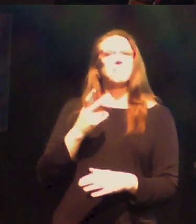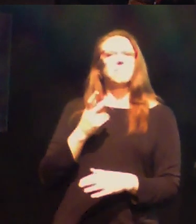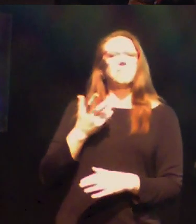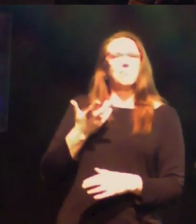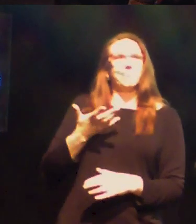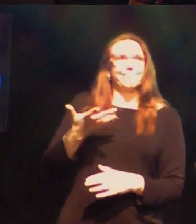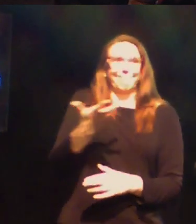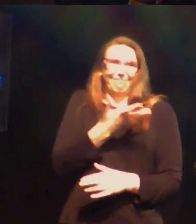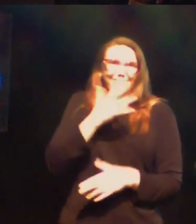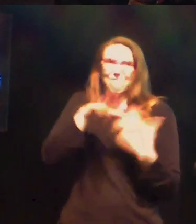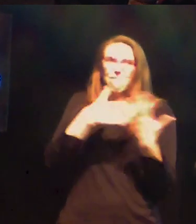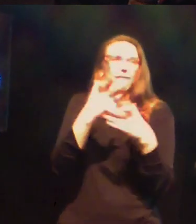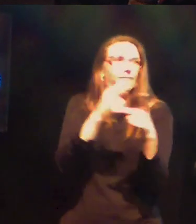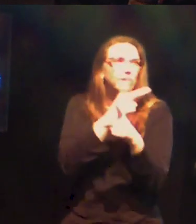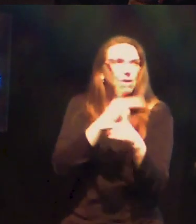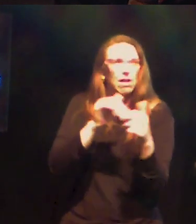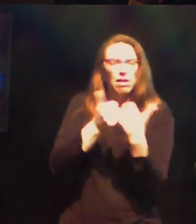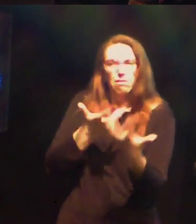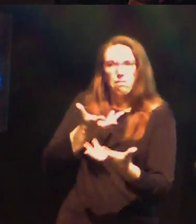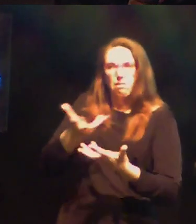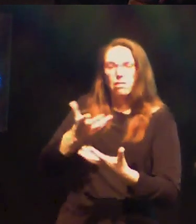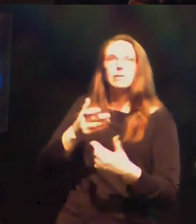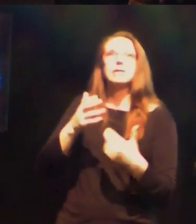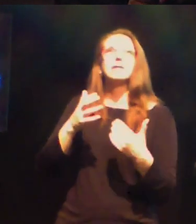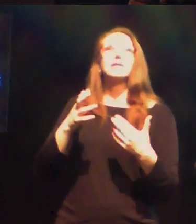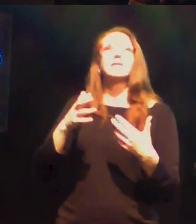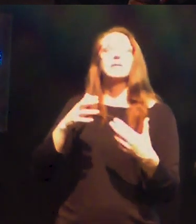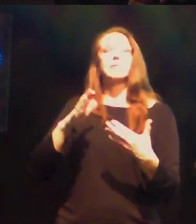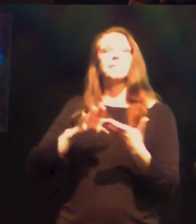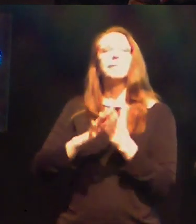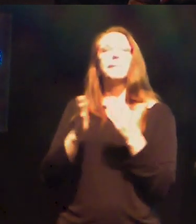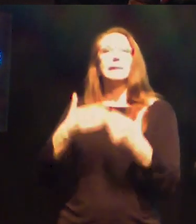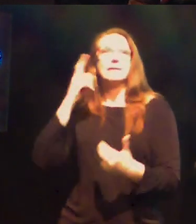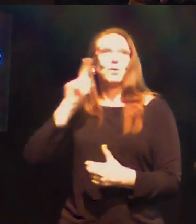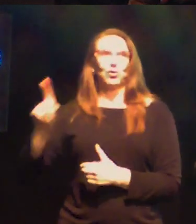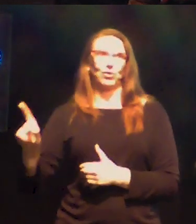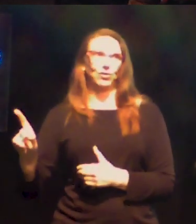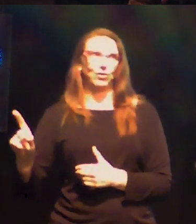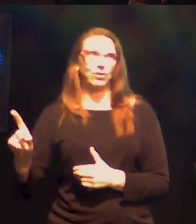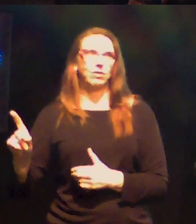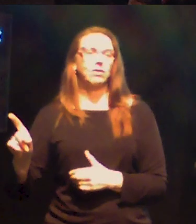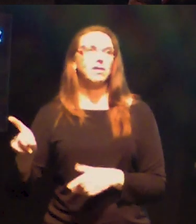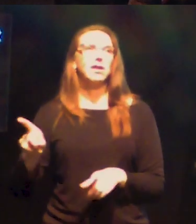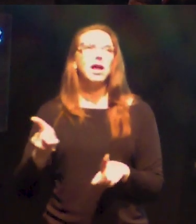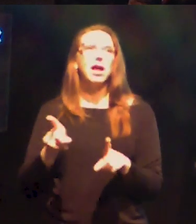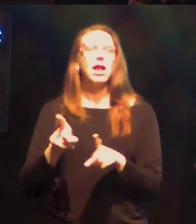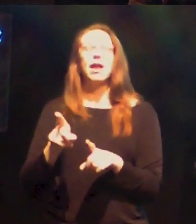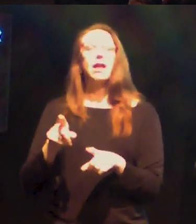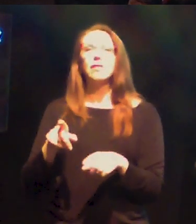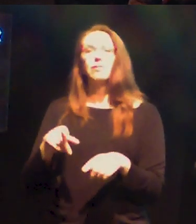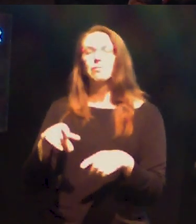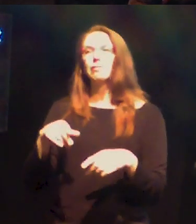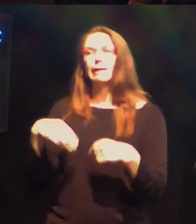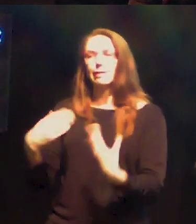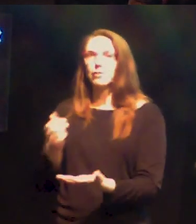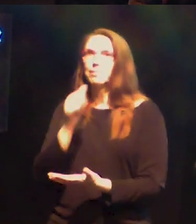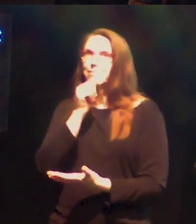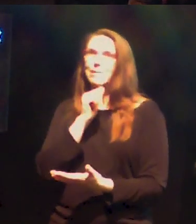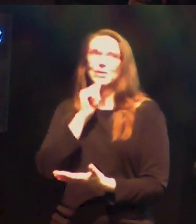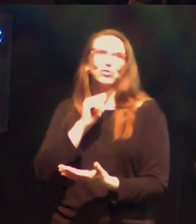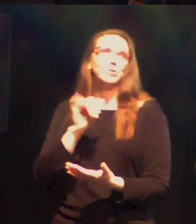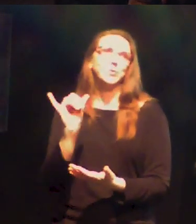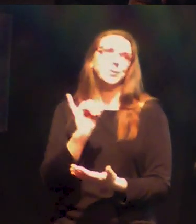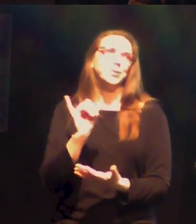way that, you know, it's easy for her. And also we all had a lot of patience, you know, with her, you